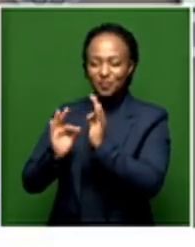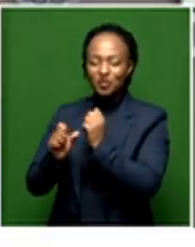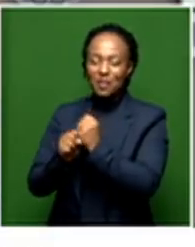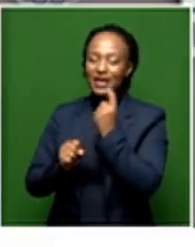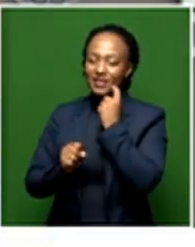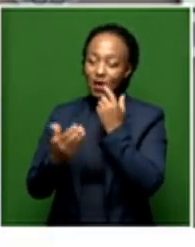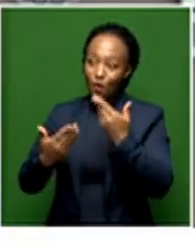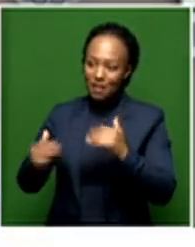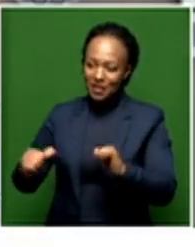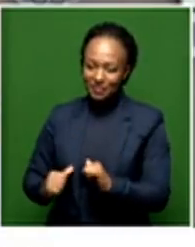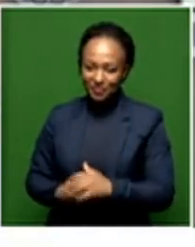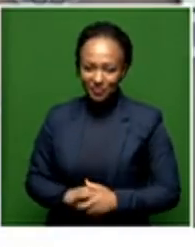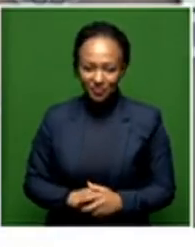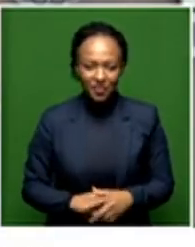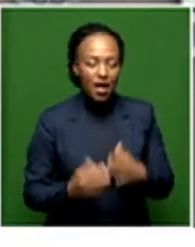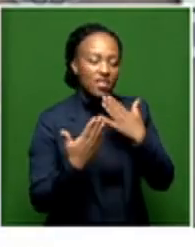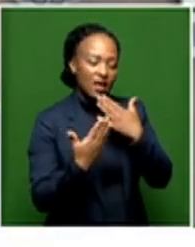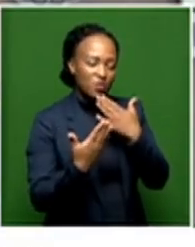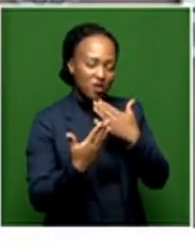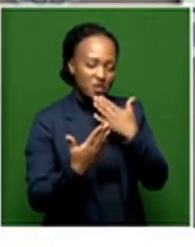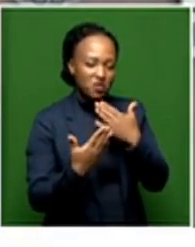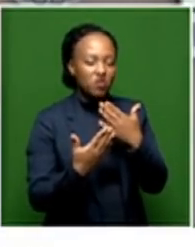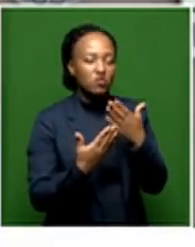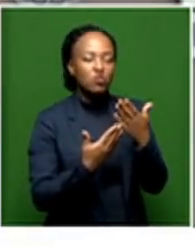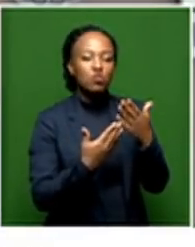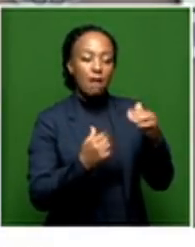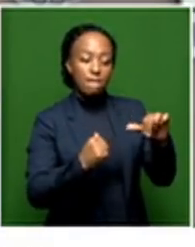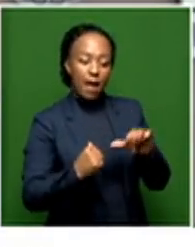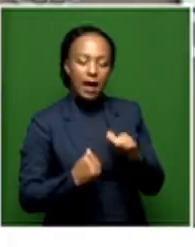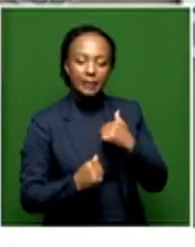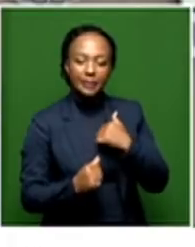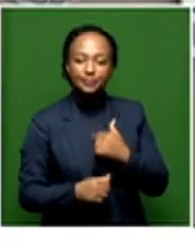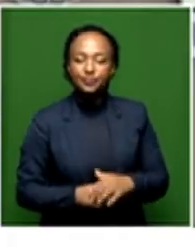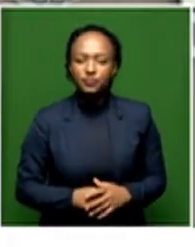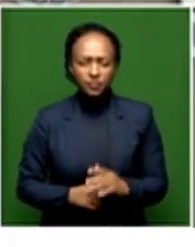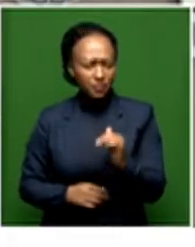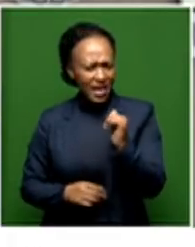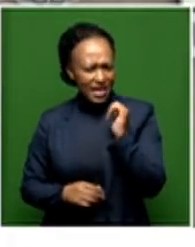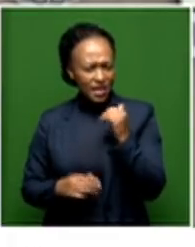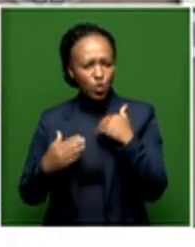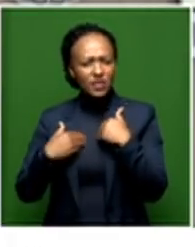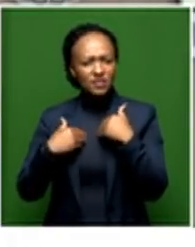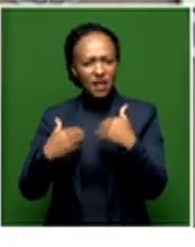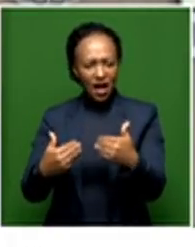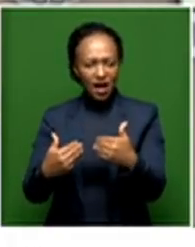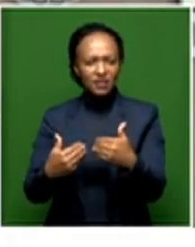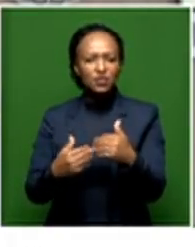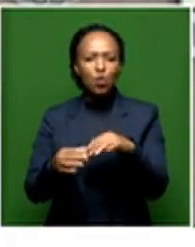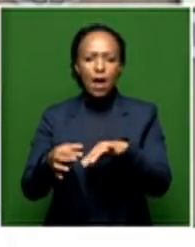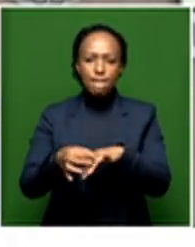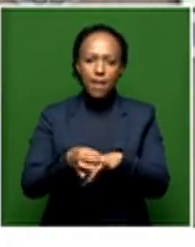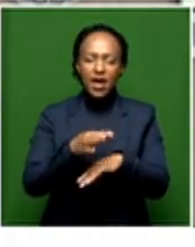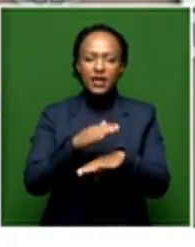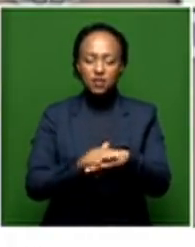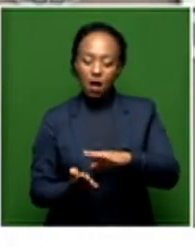back. Thank you for having me back. Zama, we stopped yesterday where we were talking about dual marriages, where